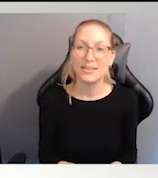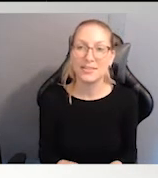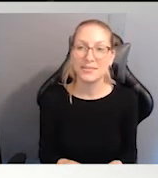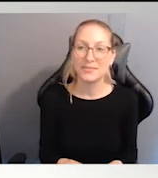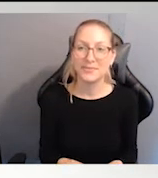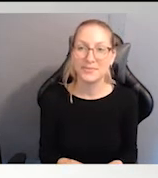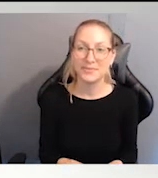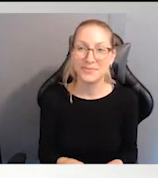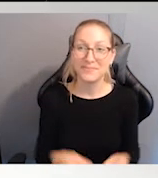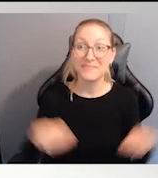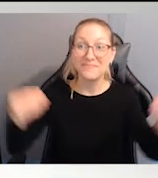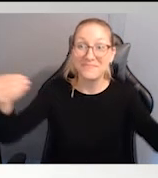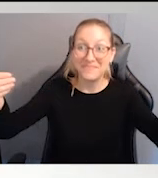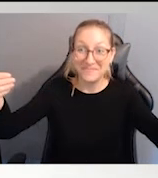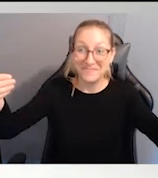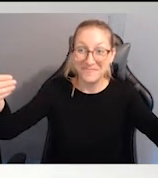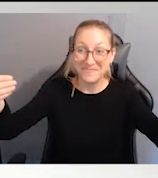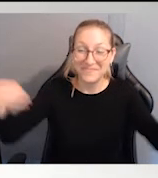We got you.